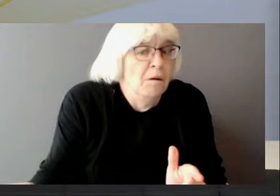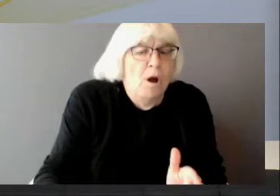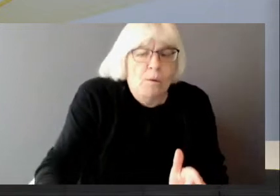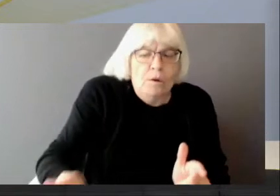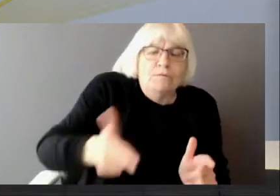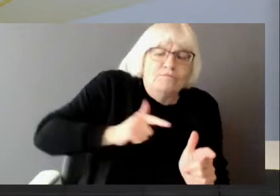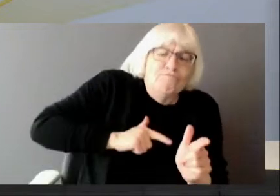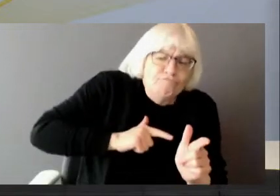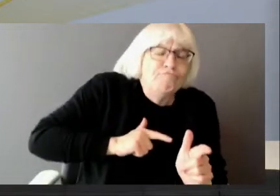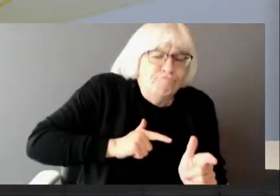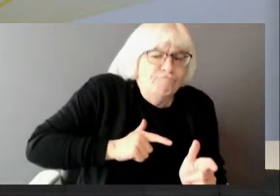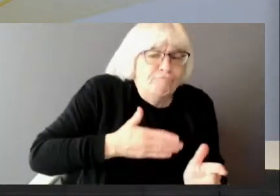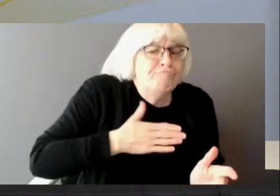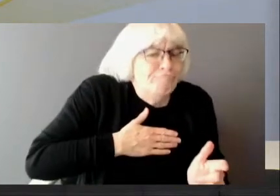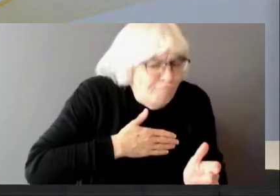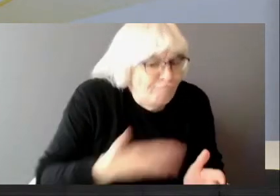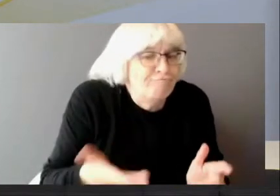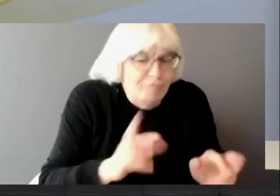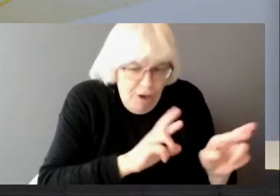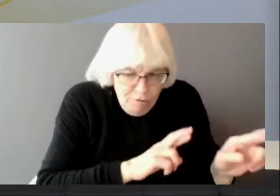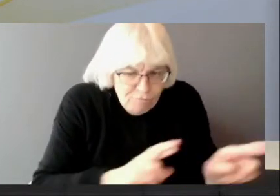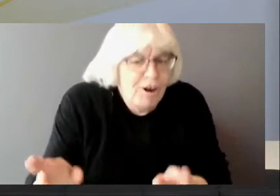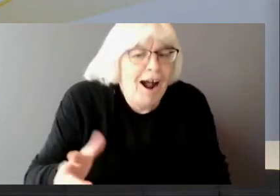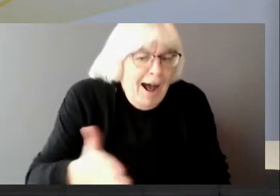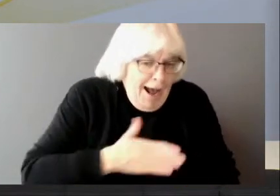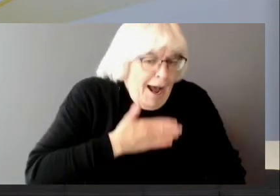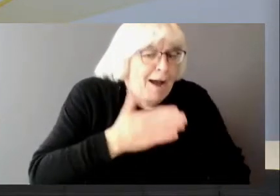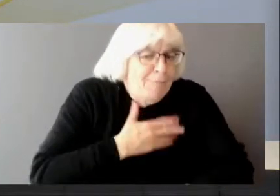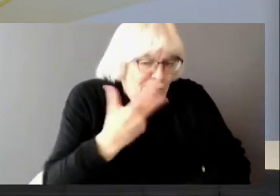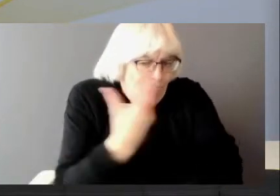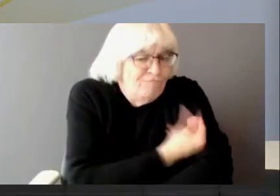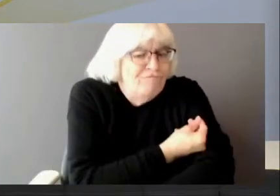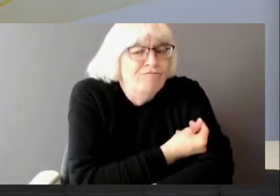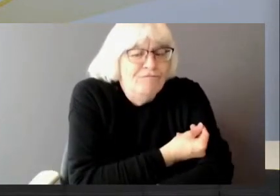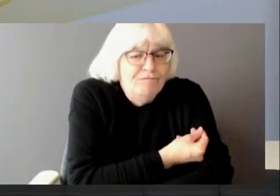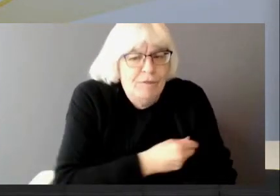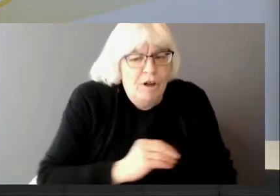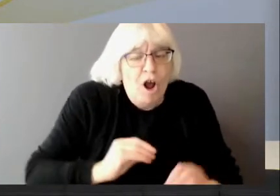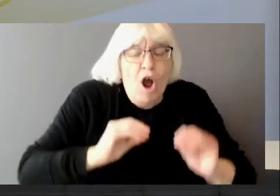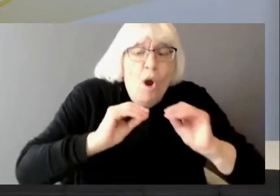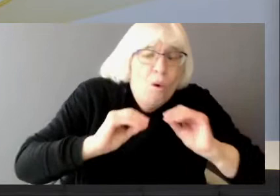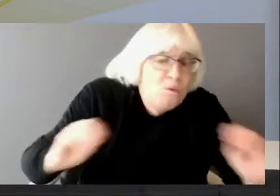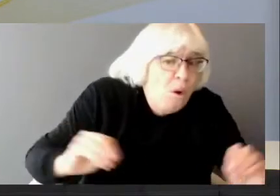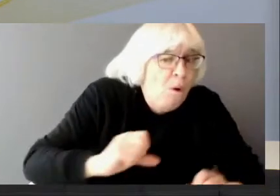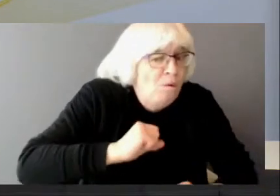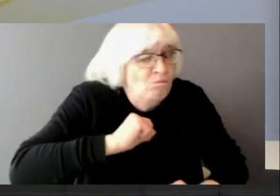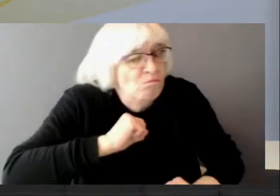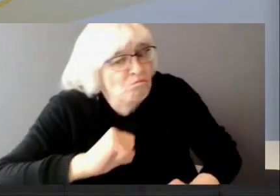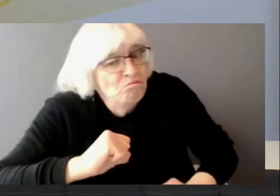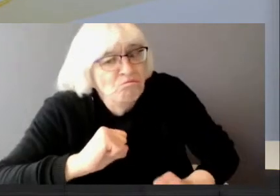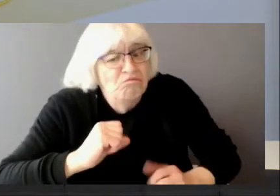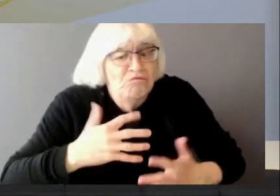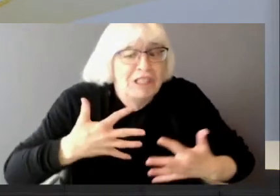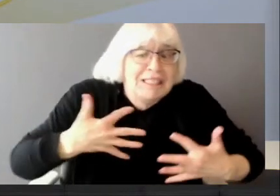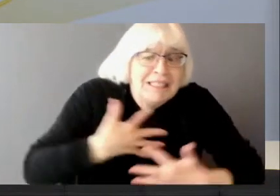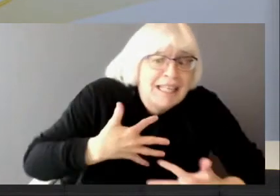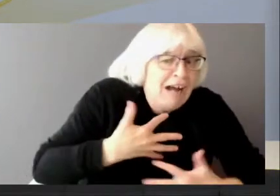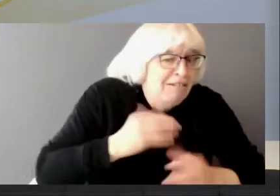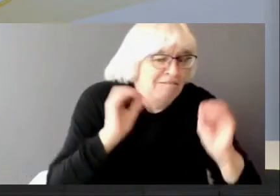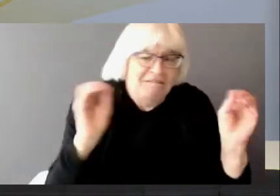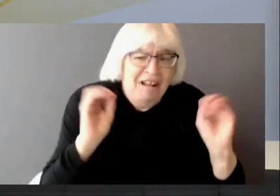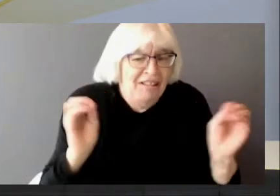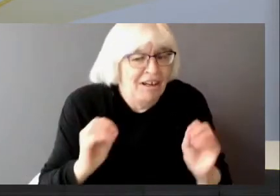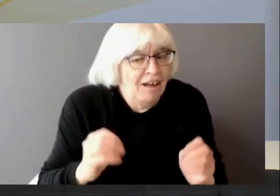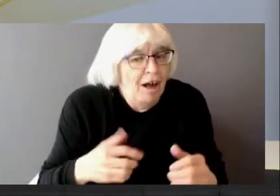be there and happy to receive the vaccine without any hesitation. I urge all rotational workers, including truck drivers